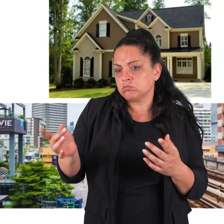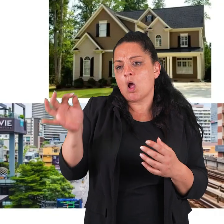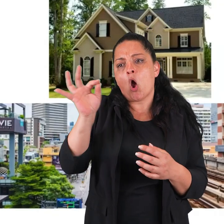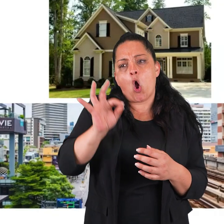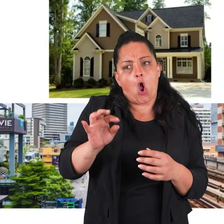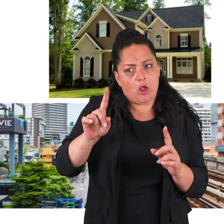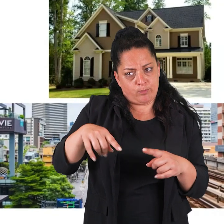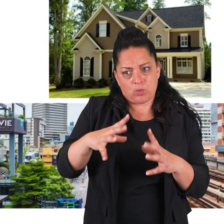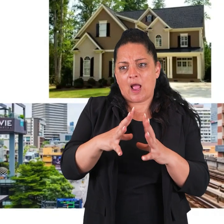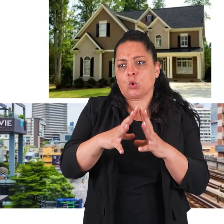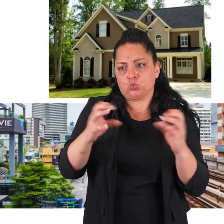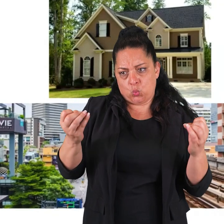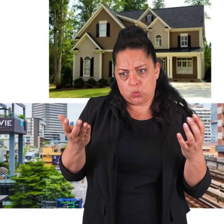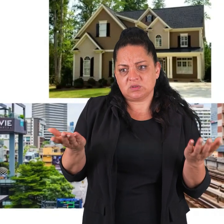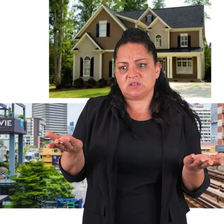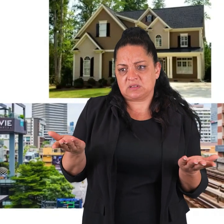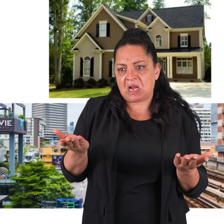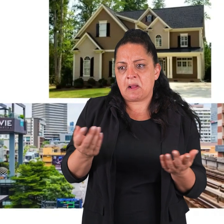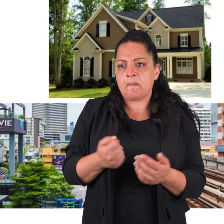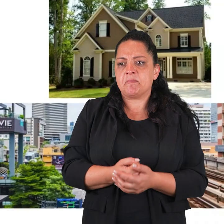them in industries.